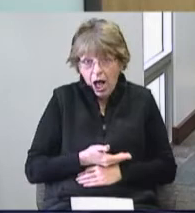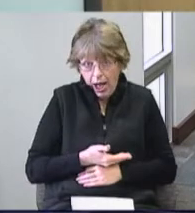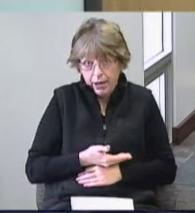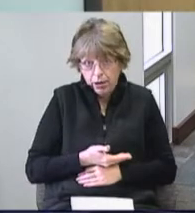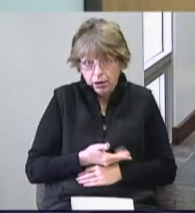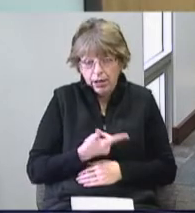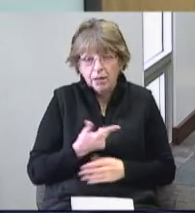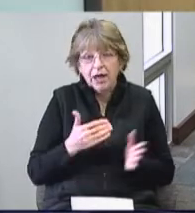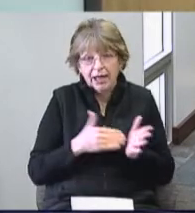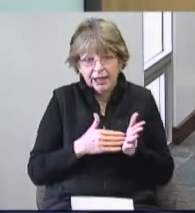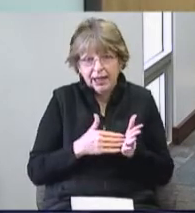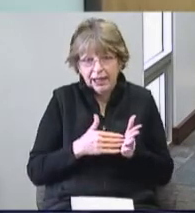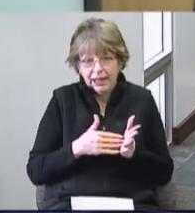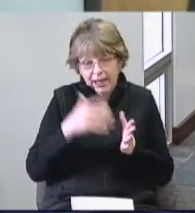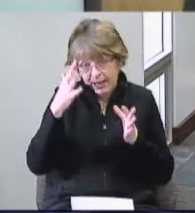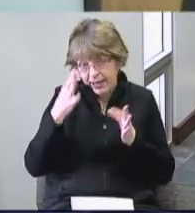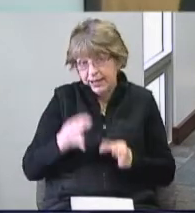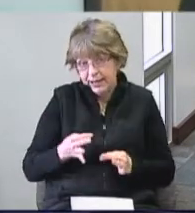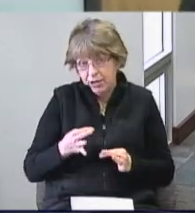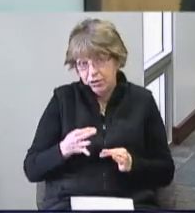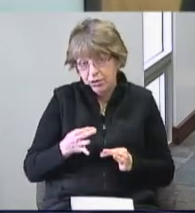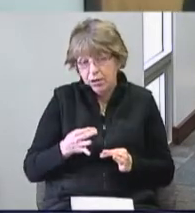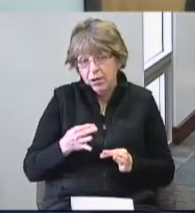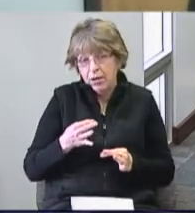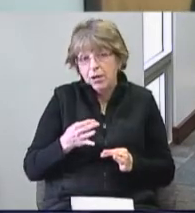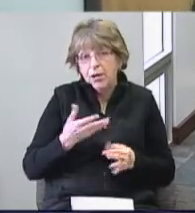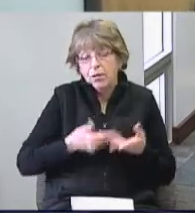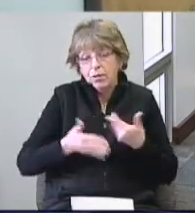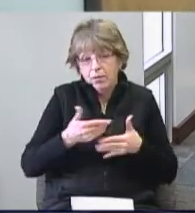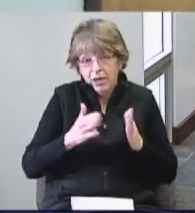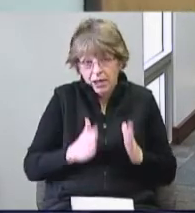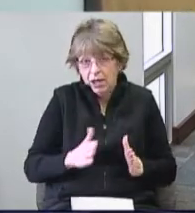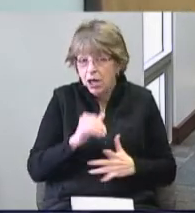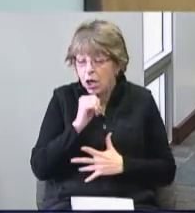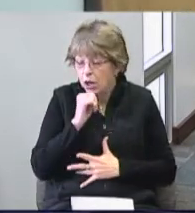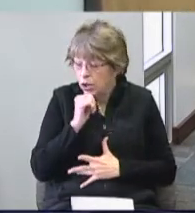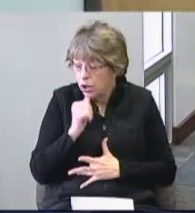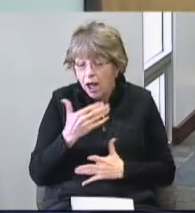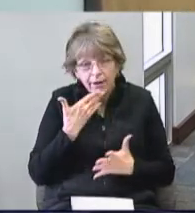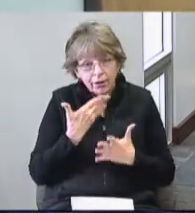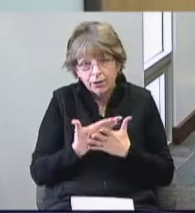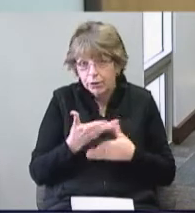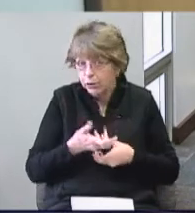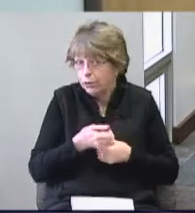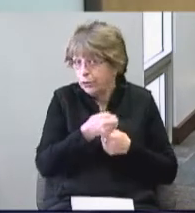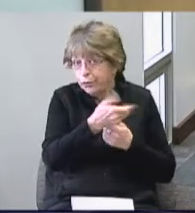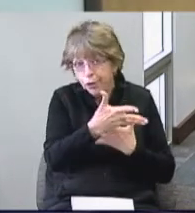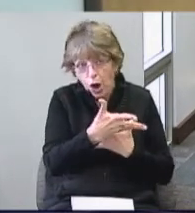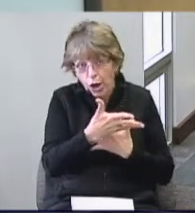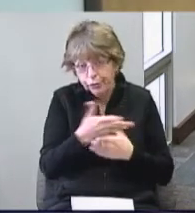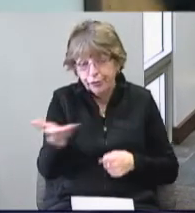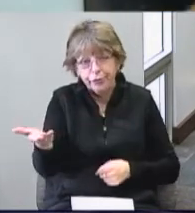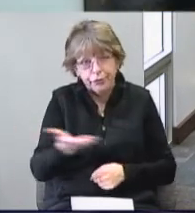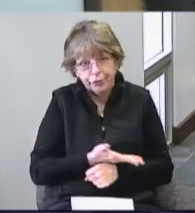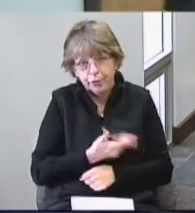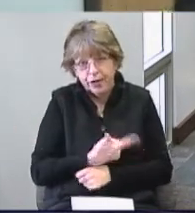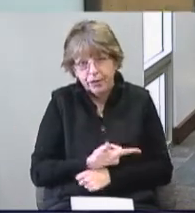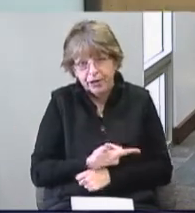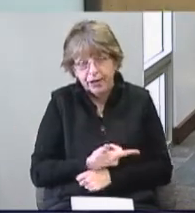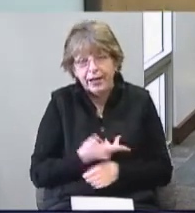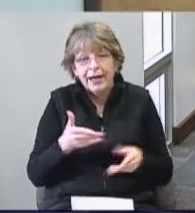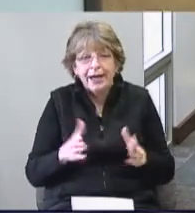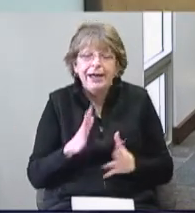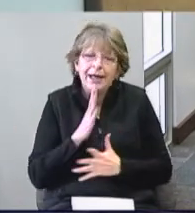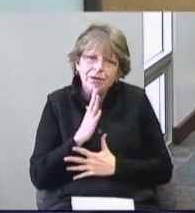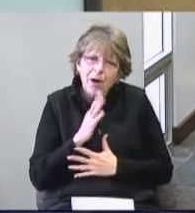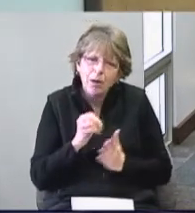by an arbitrator that there was not just cause to terminate Officer Malvo. Now let's talk about what the record shows.